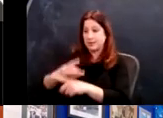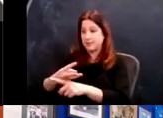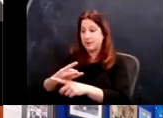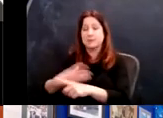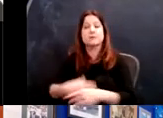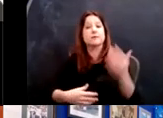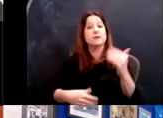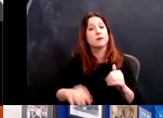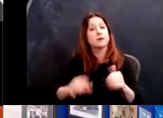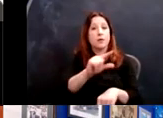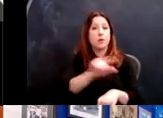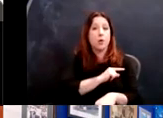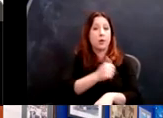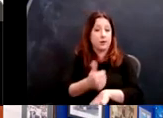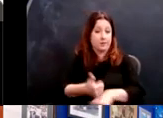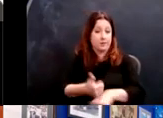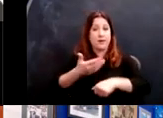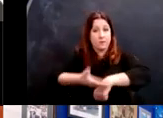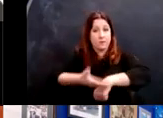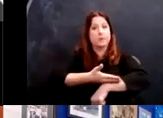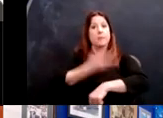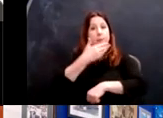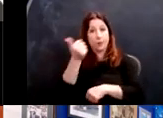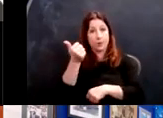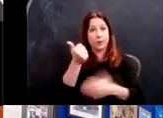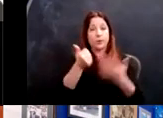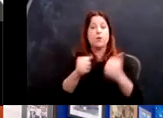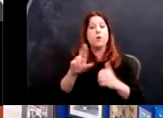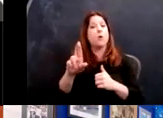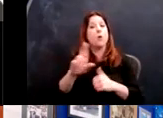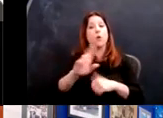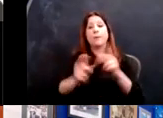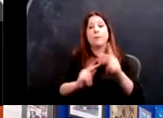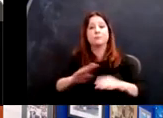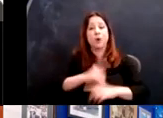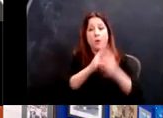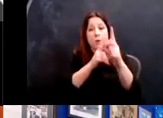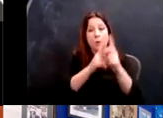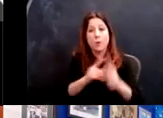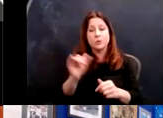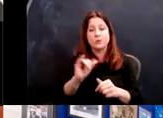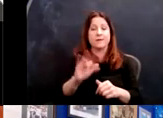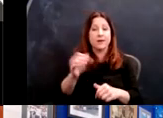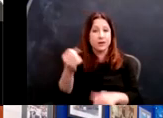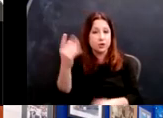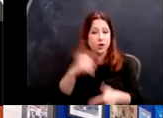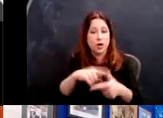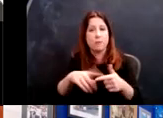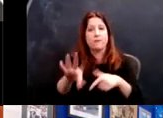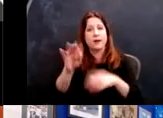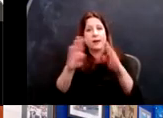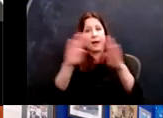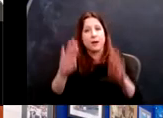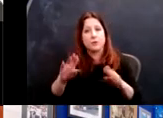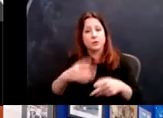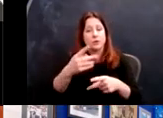the proportion of people who are attaining some concrete goals, housing, job, particular educational attainments, promotions, custody of kids, those